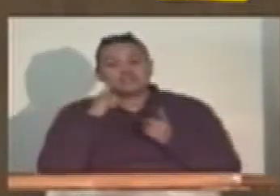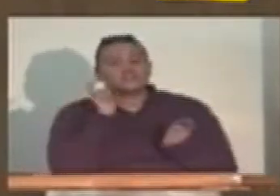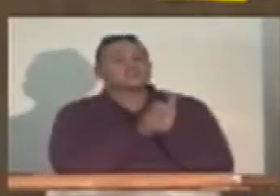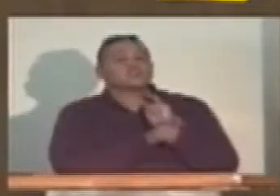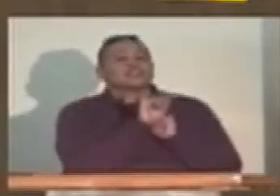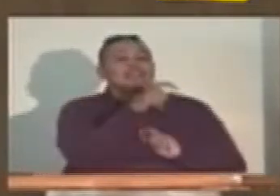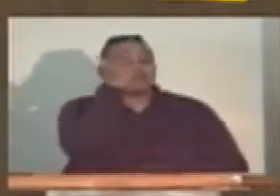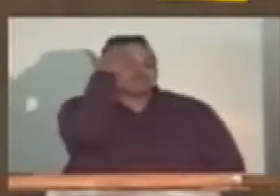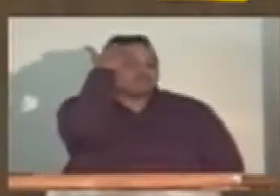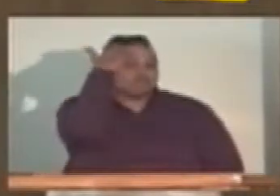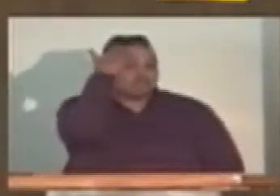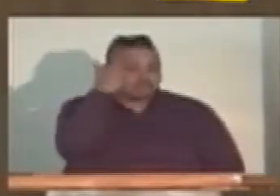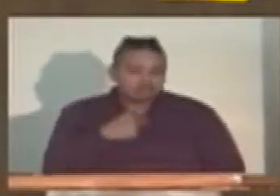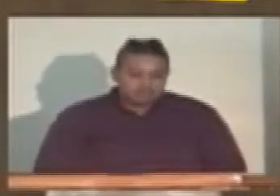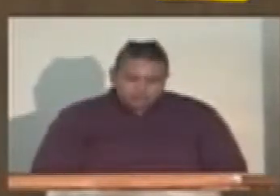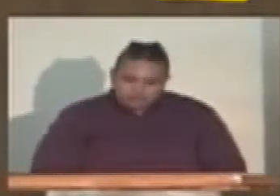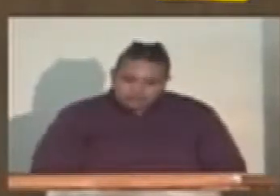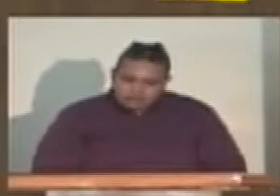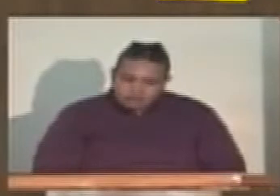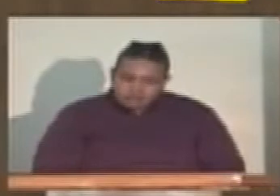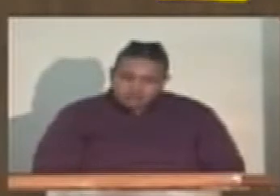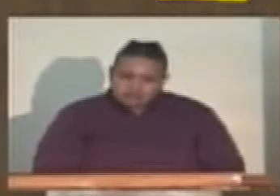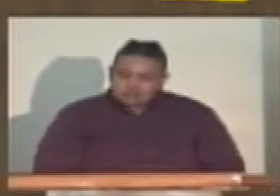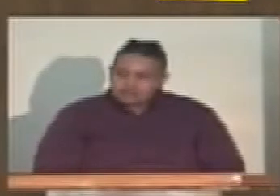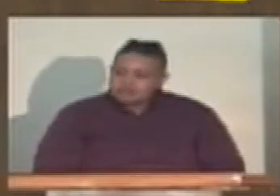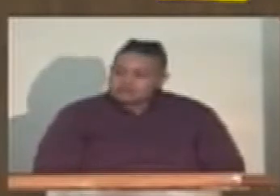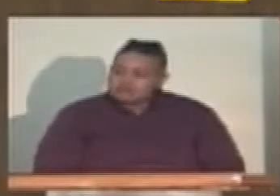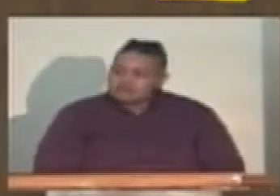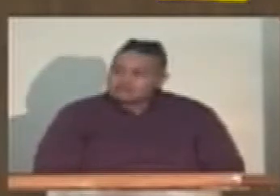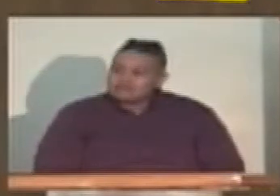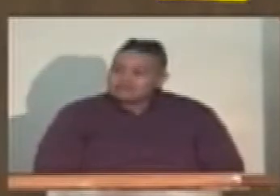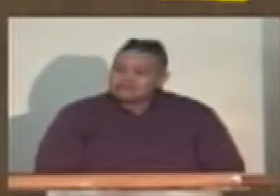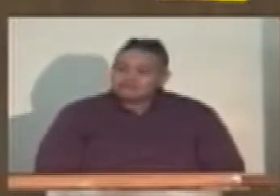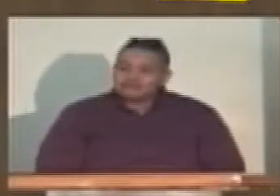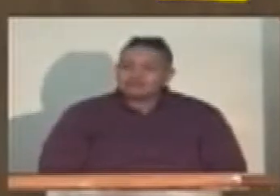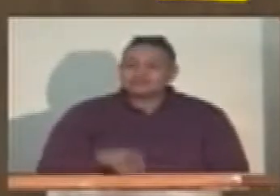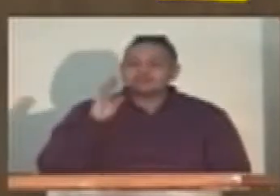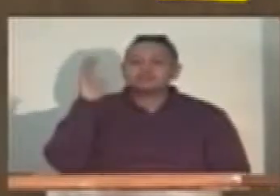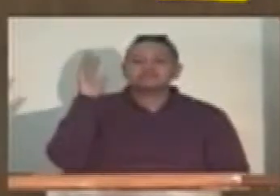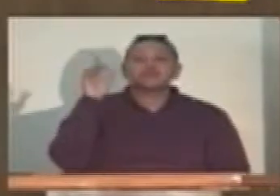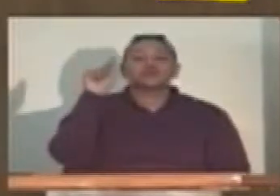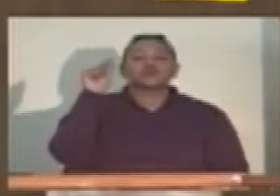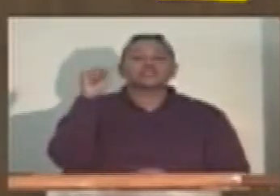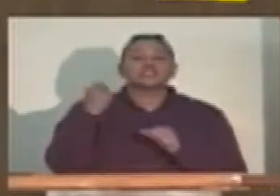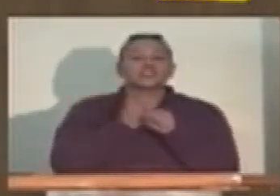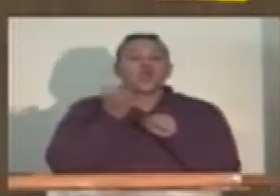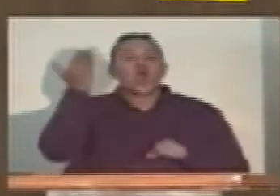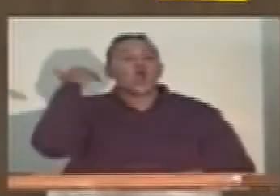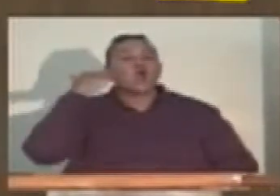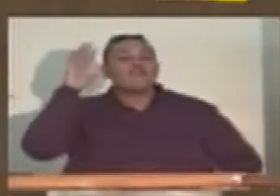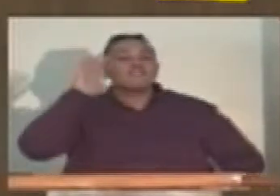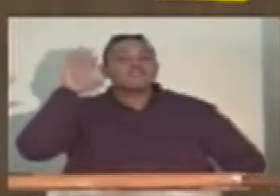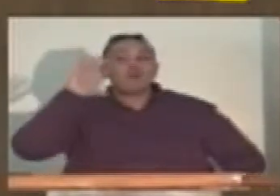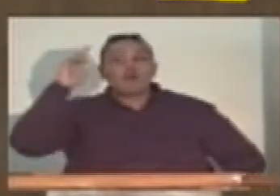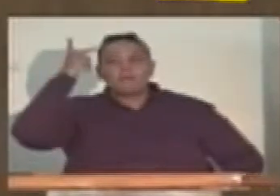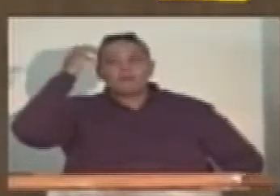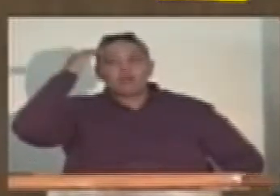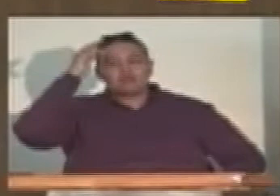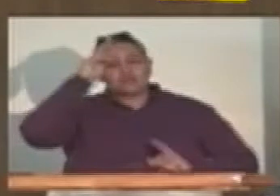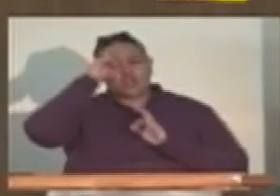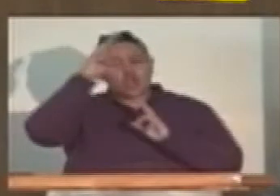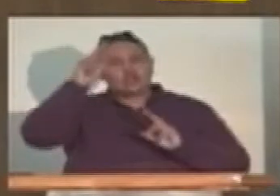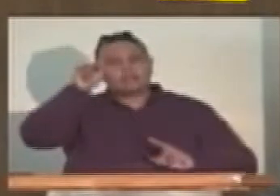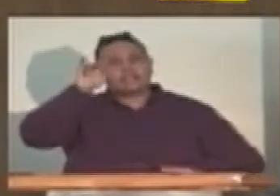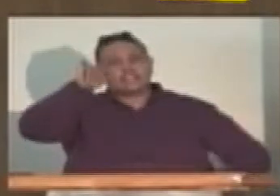that mentality. Mr. Speaker, some two decades ago, former Prime Minister, the Right Honourable